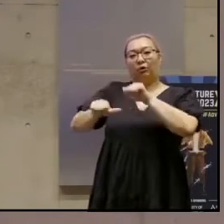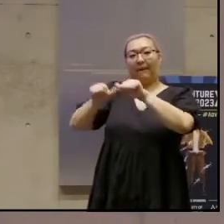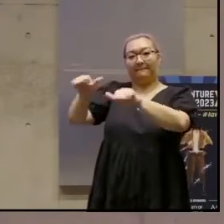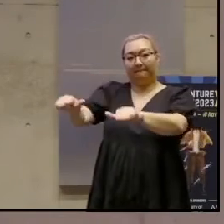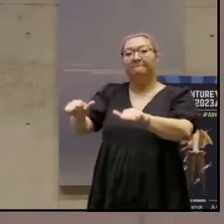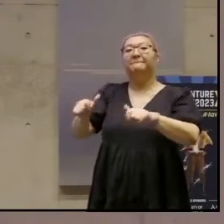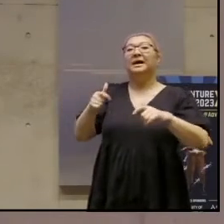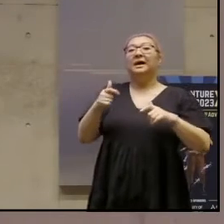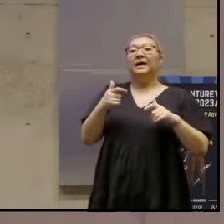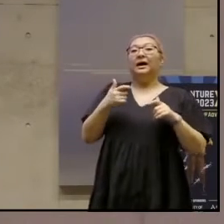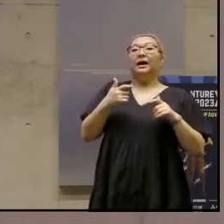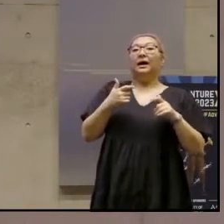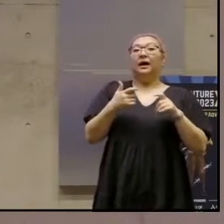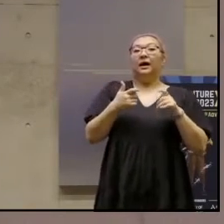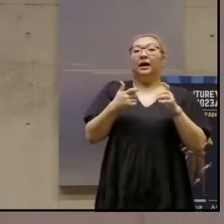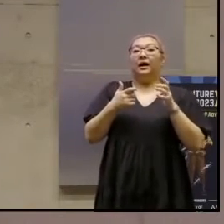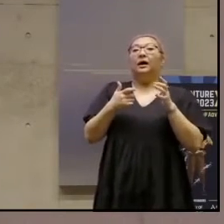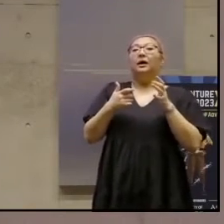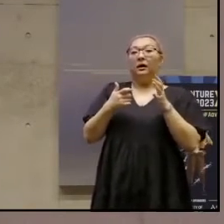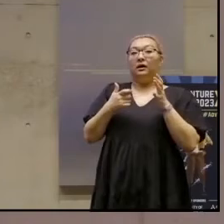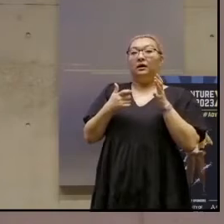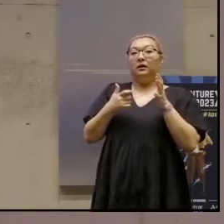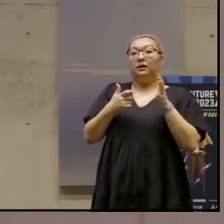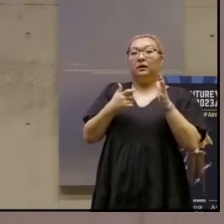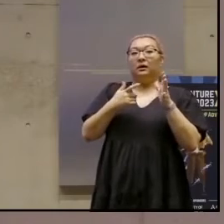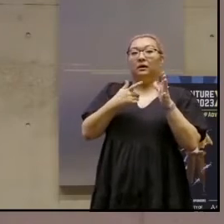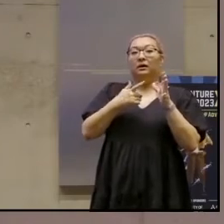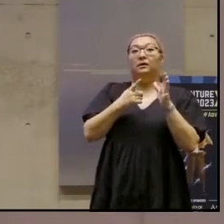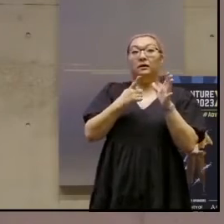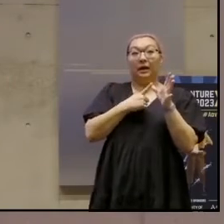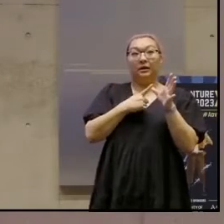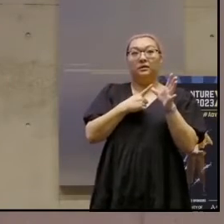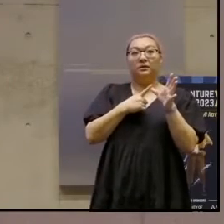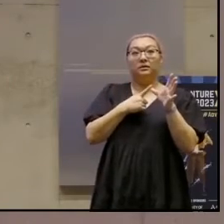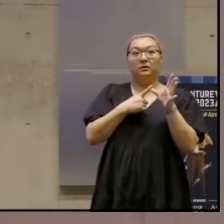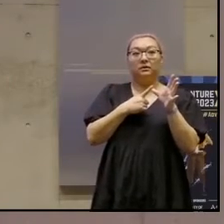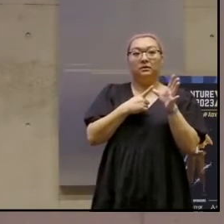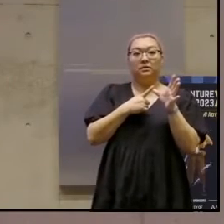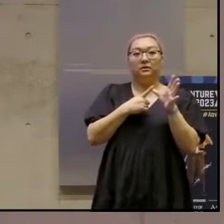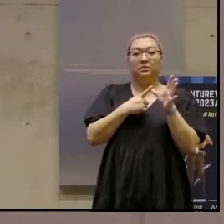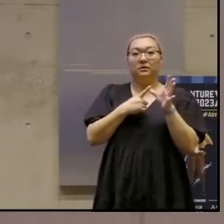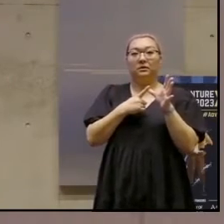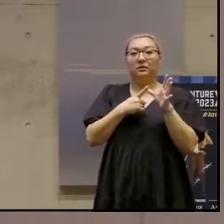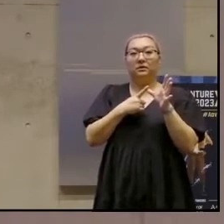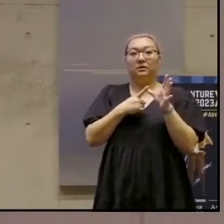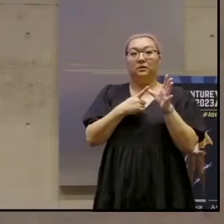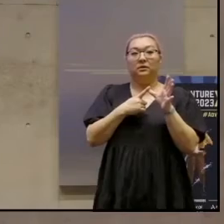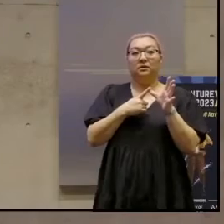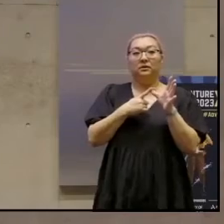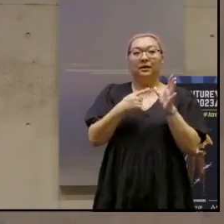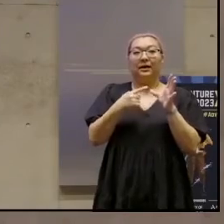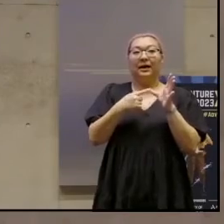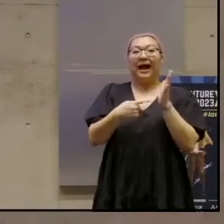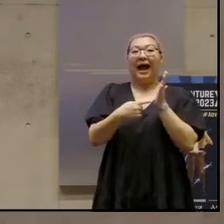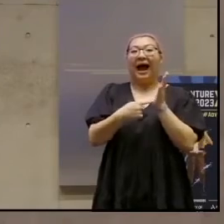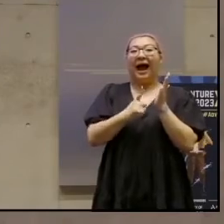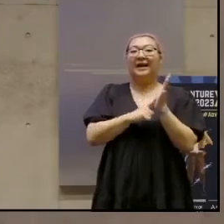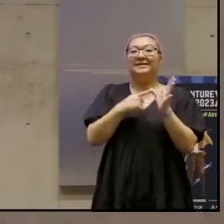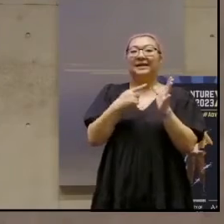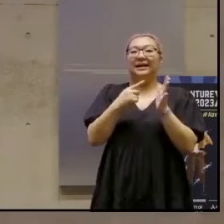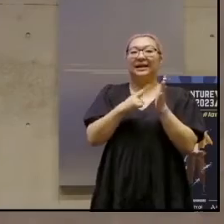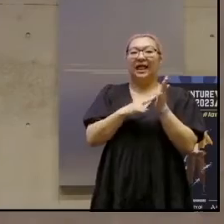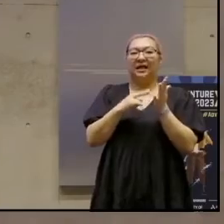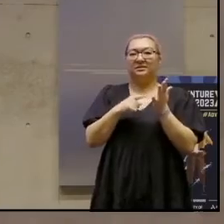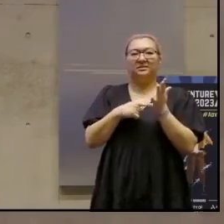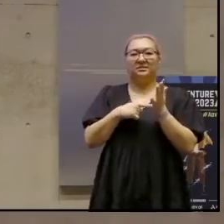those episodes, none of the main characters appear. Let me stress that again. None of